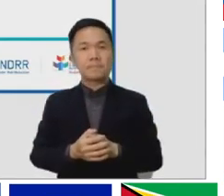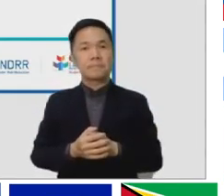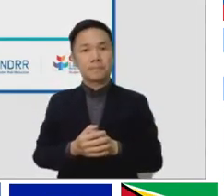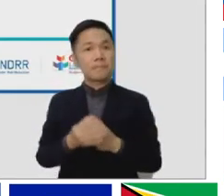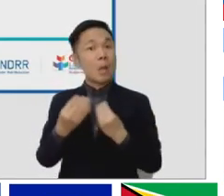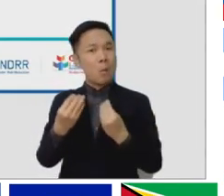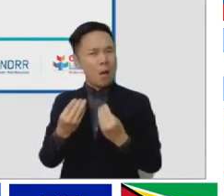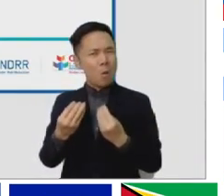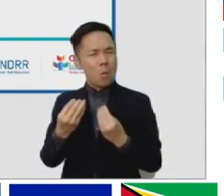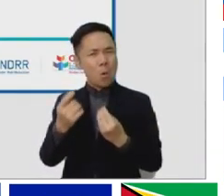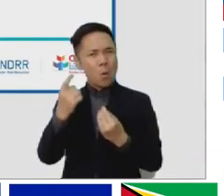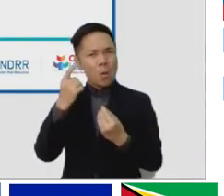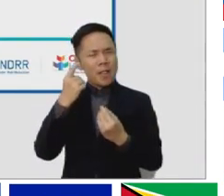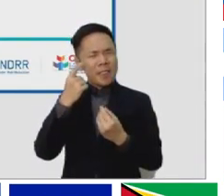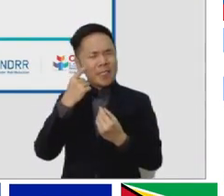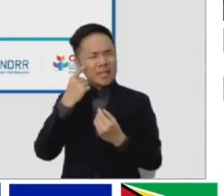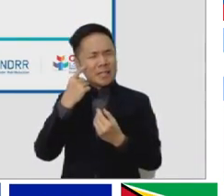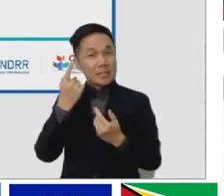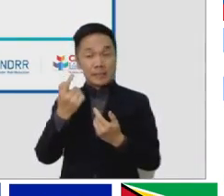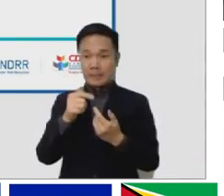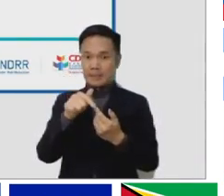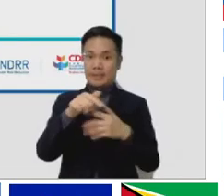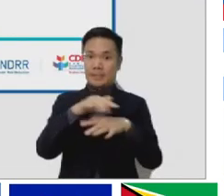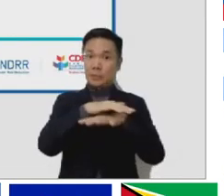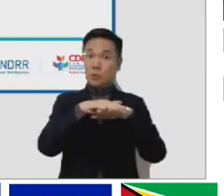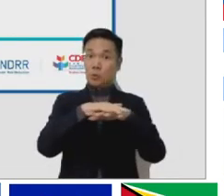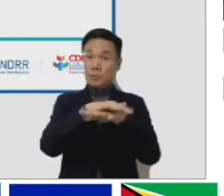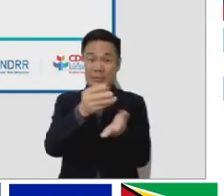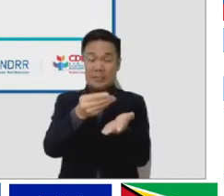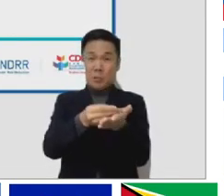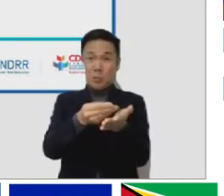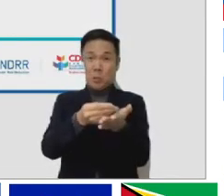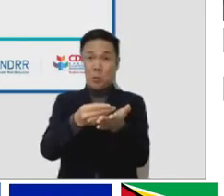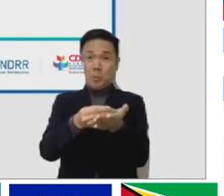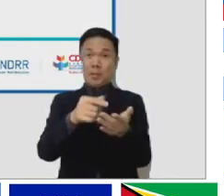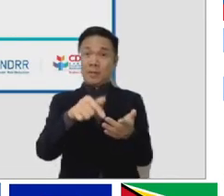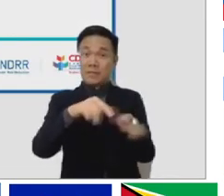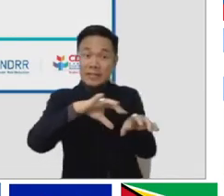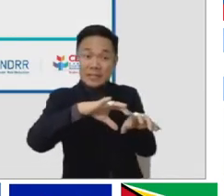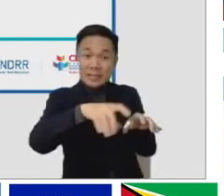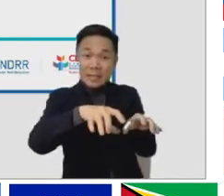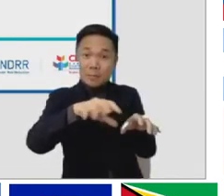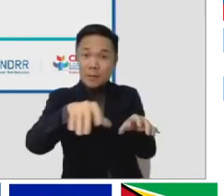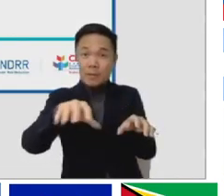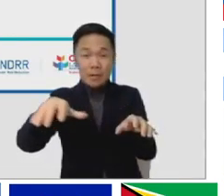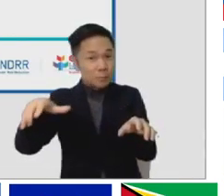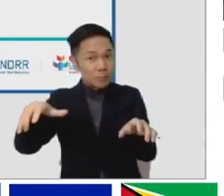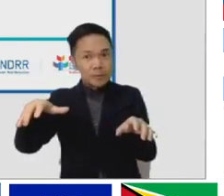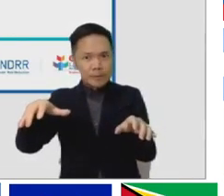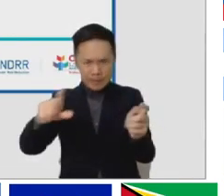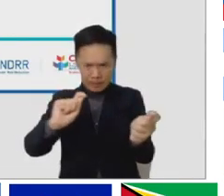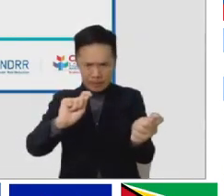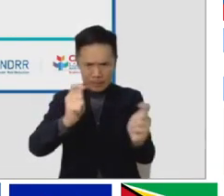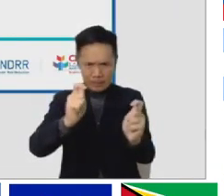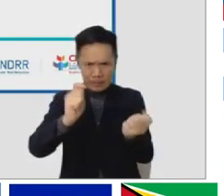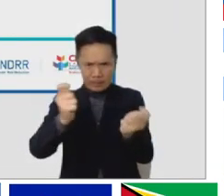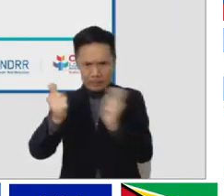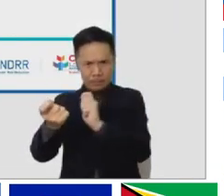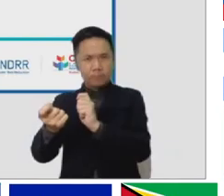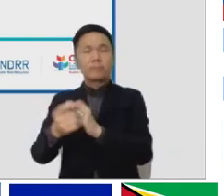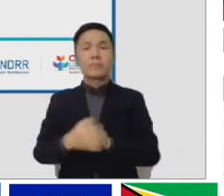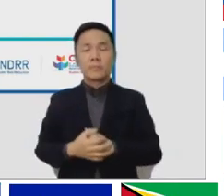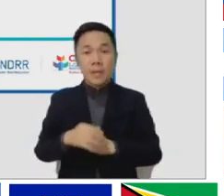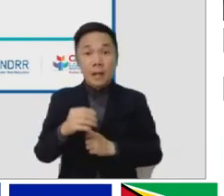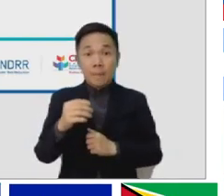radical shift in the socioeconomic profiles of our Caribbean states. And this put additional